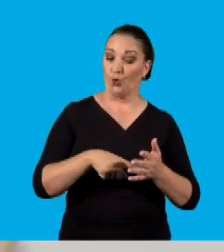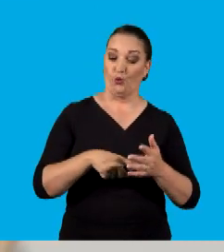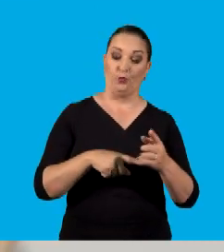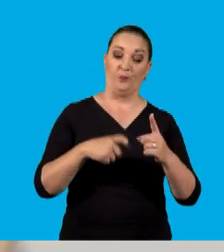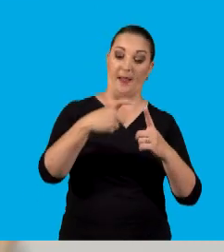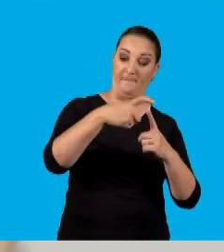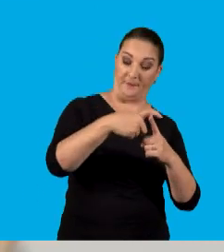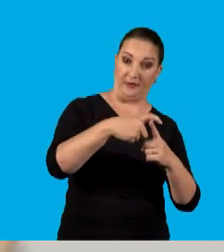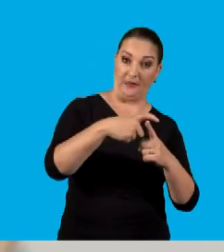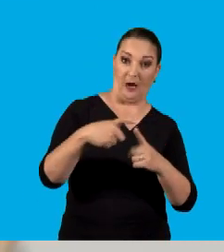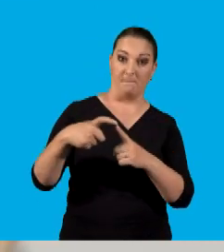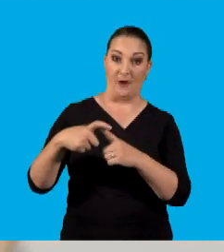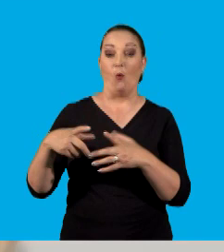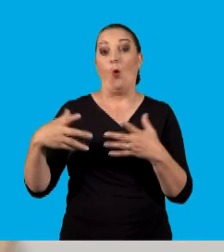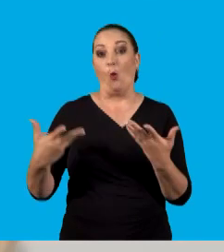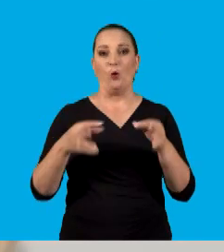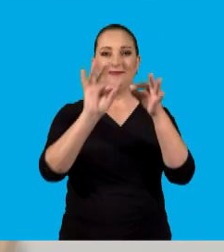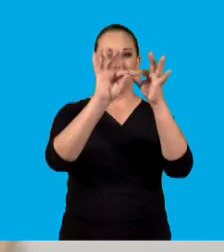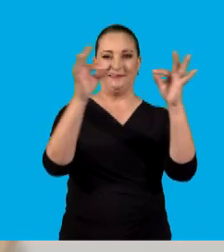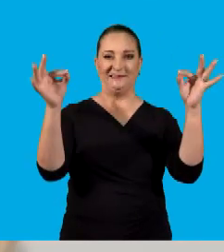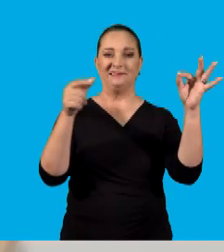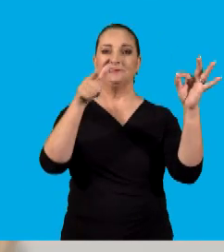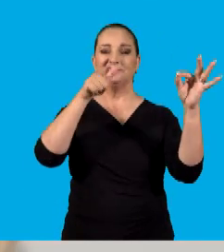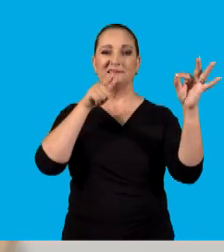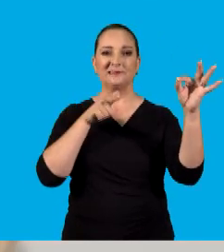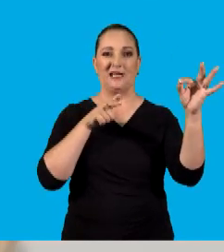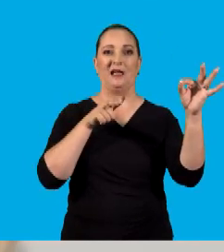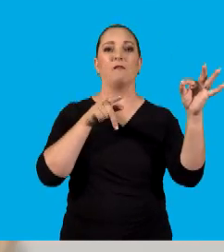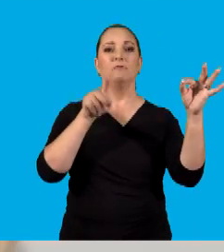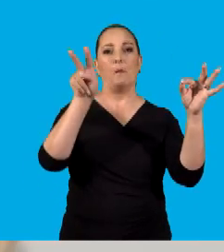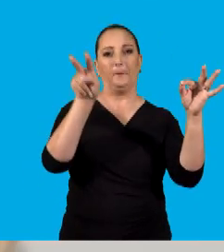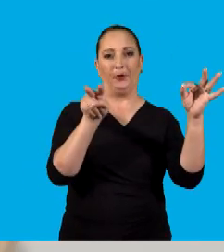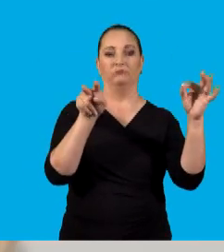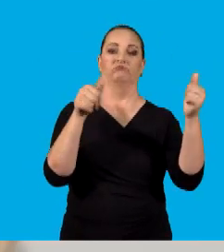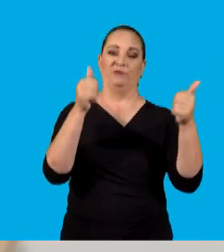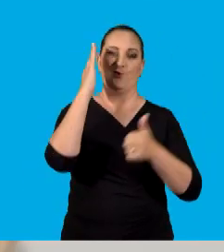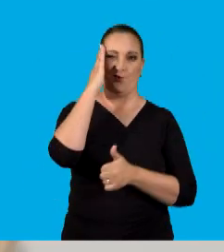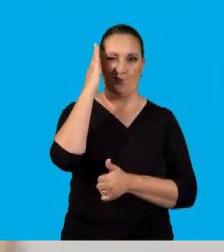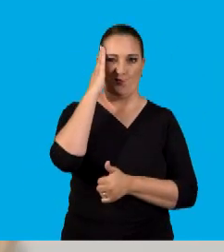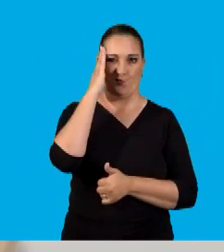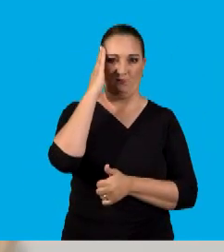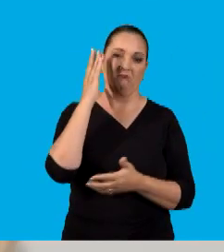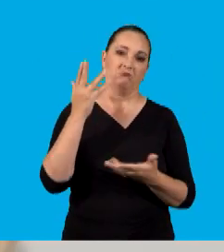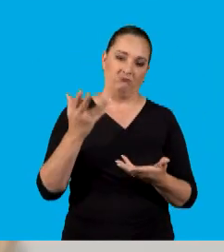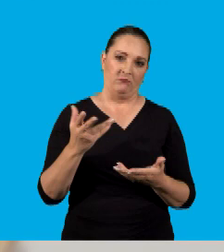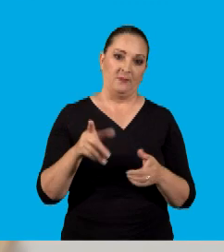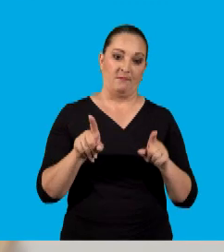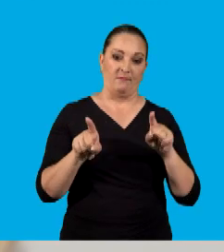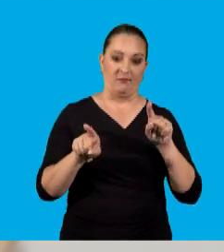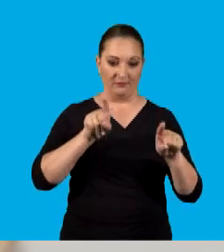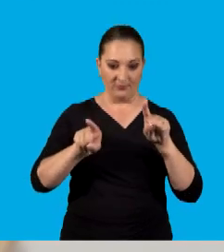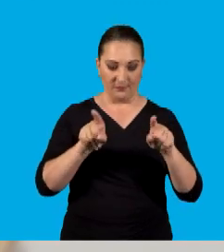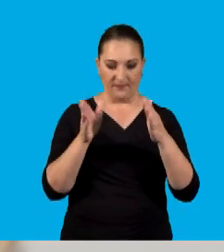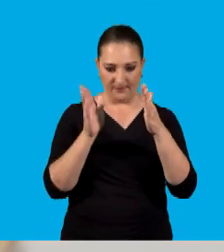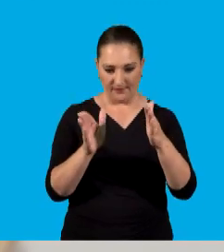a marking or in the sentence it is stated that the lines are parallel. Then you know that those corresponding angles